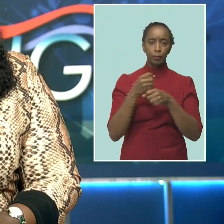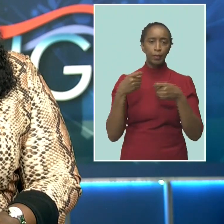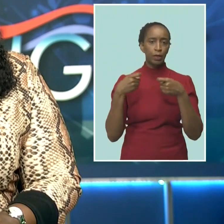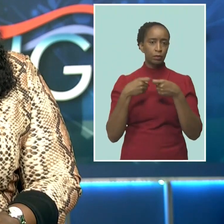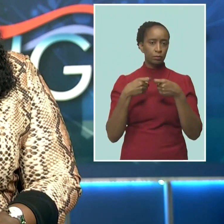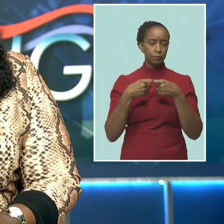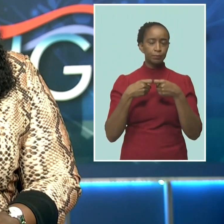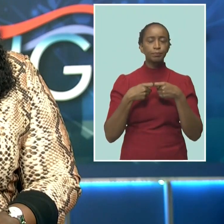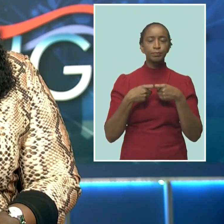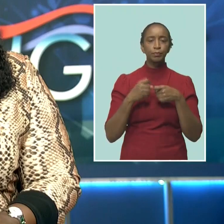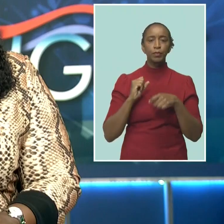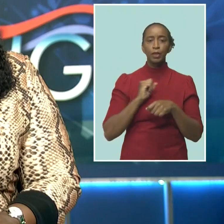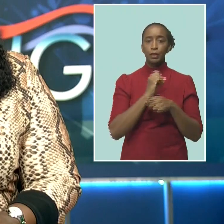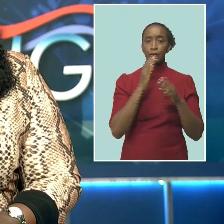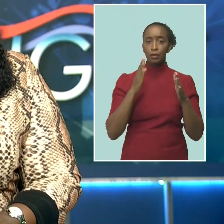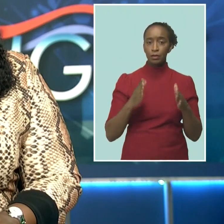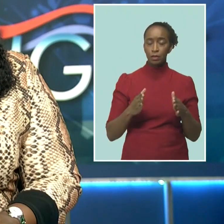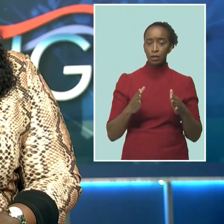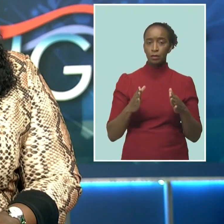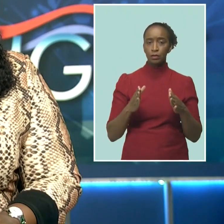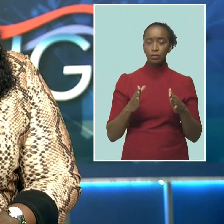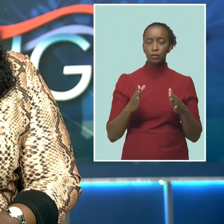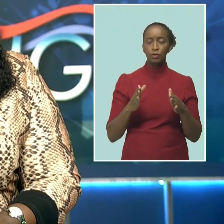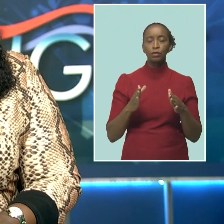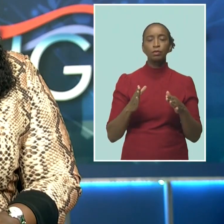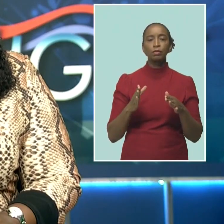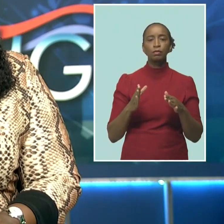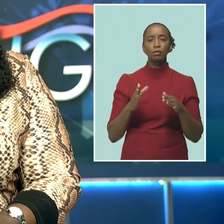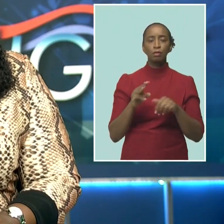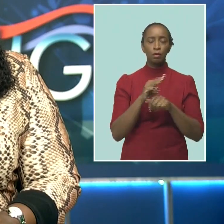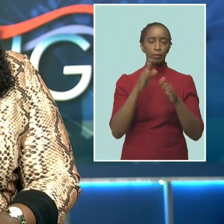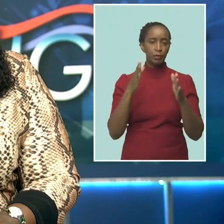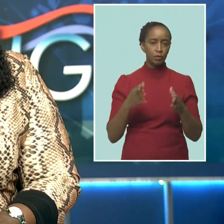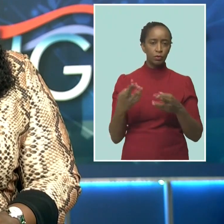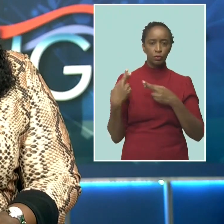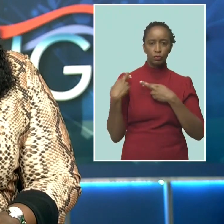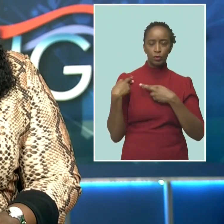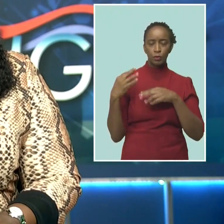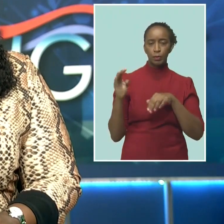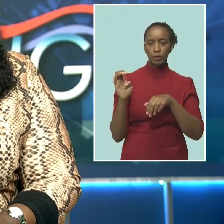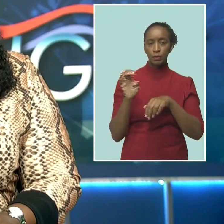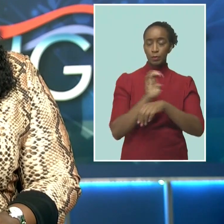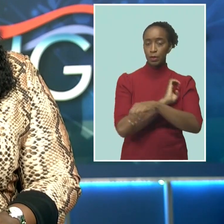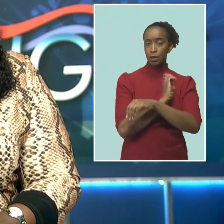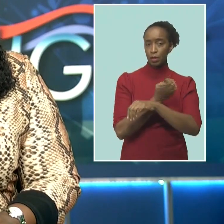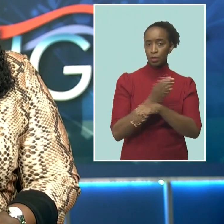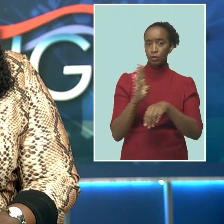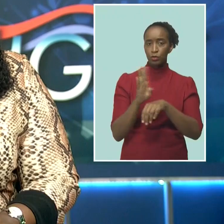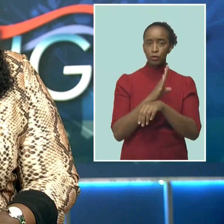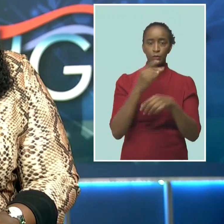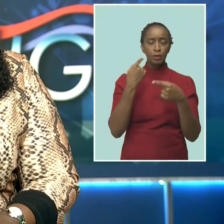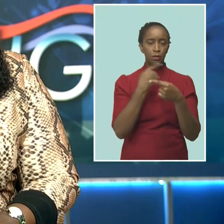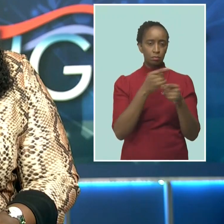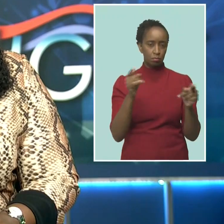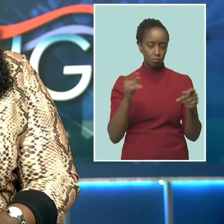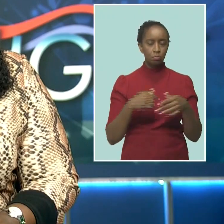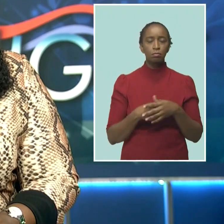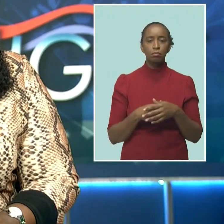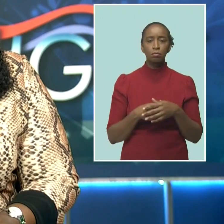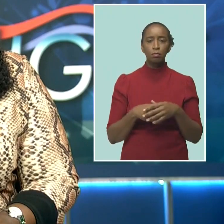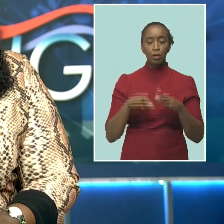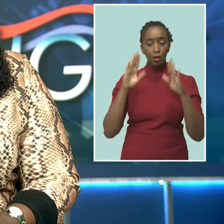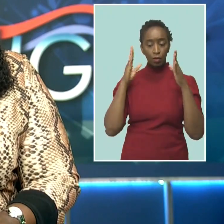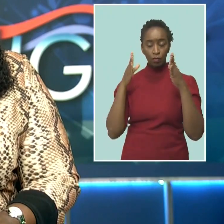Business, Senator Lisa Cummins. It came during the estimates debate and as it continued with focus turned to the Ministry